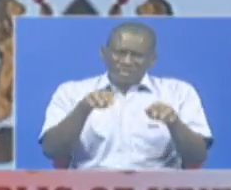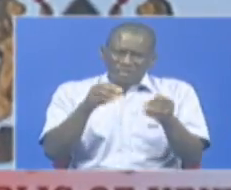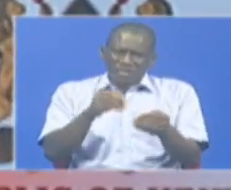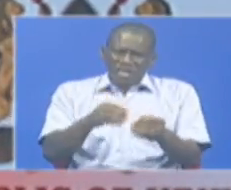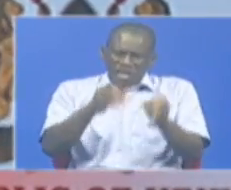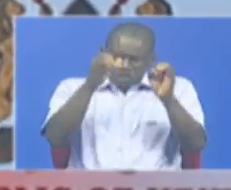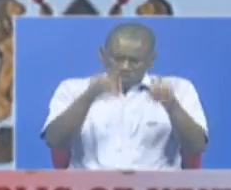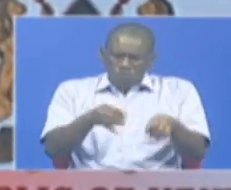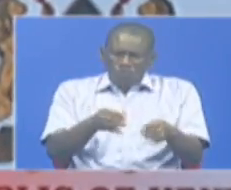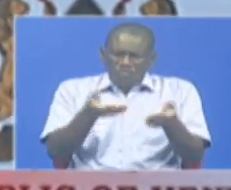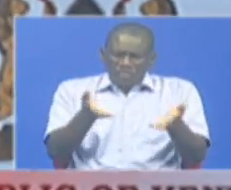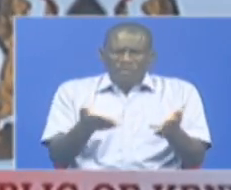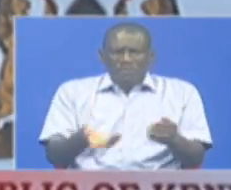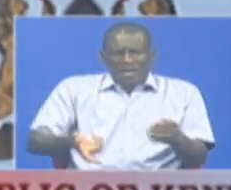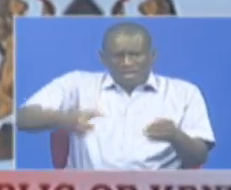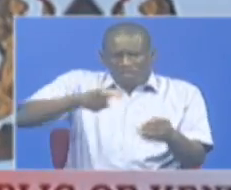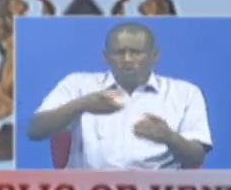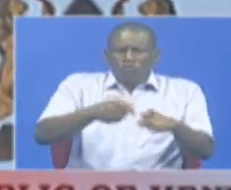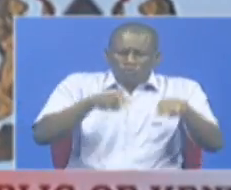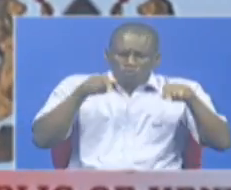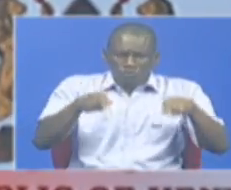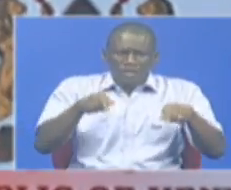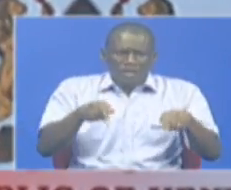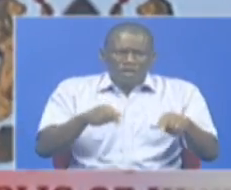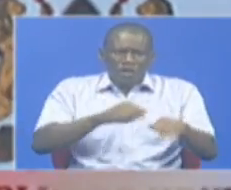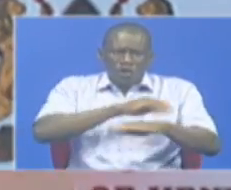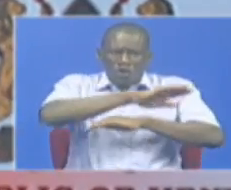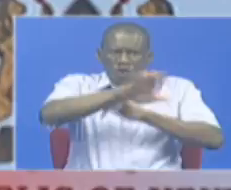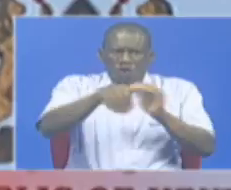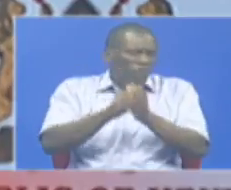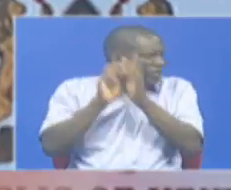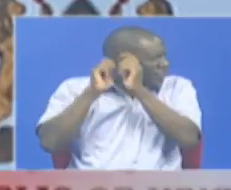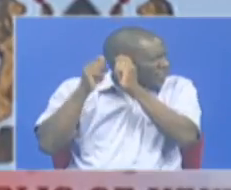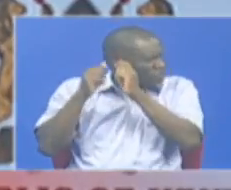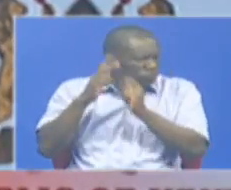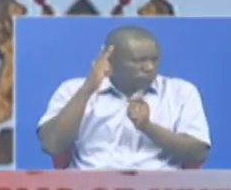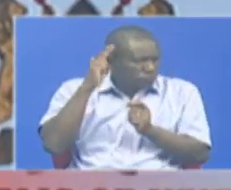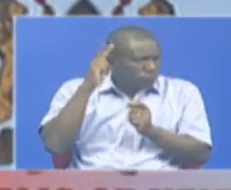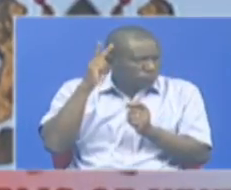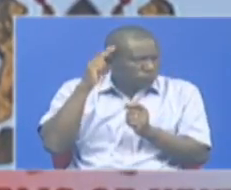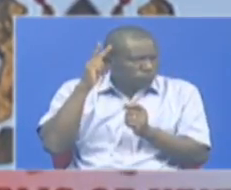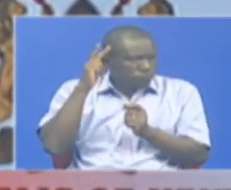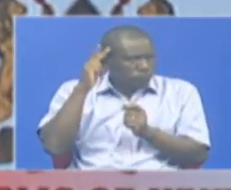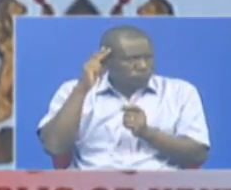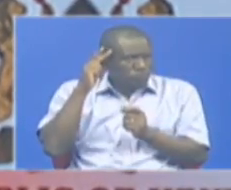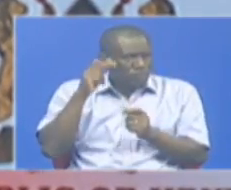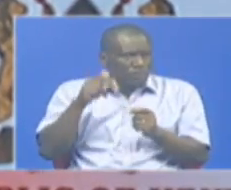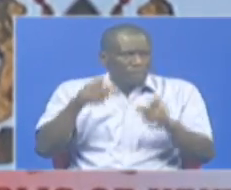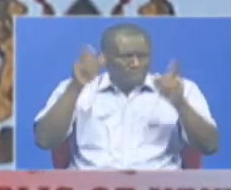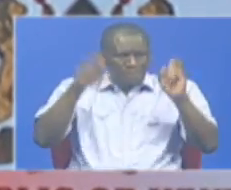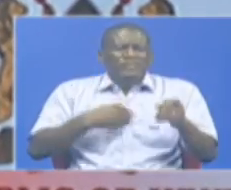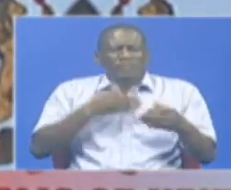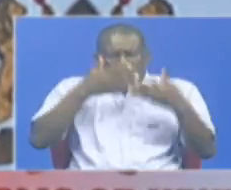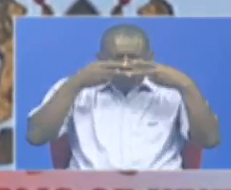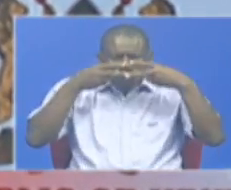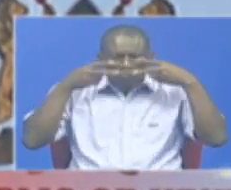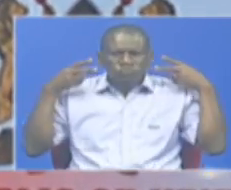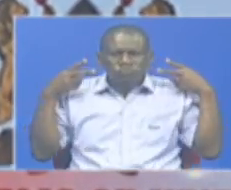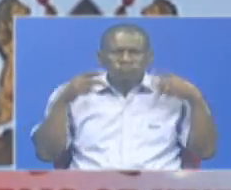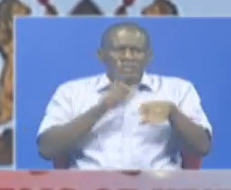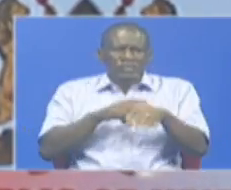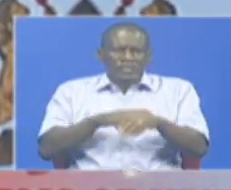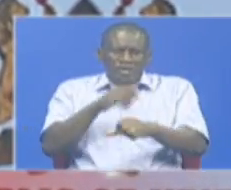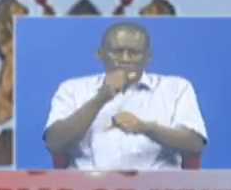measure today. Starting today, all salon and barbershop operators must wear face masks while attending